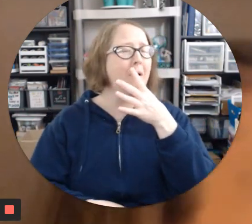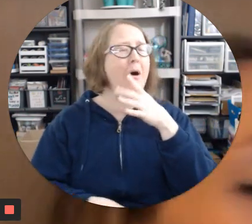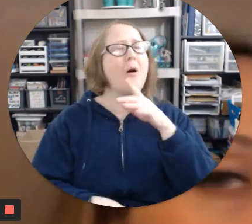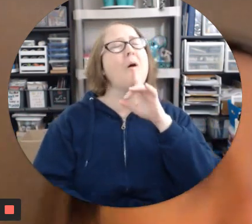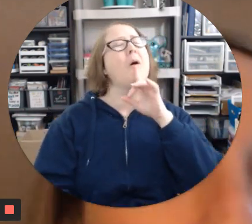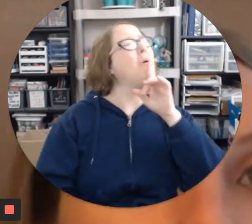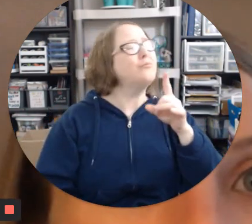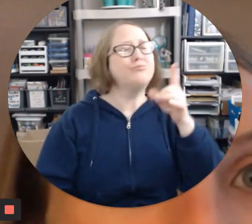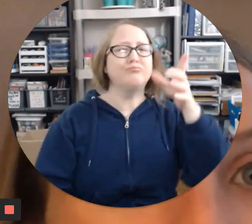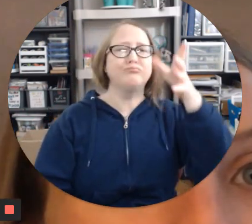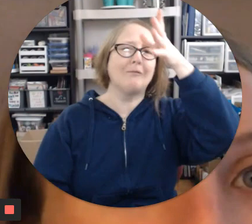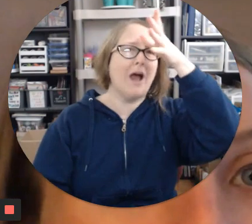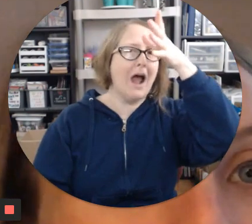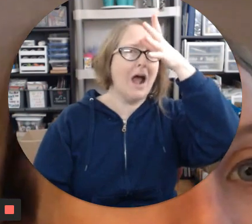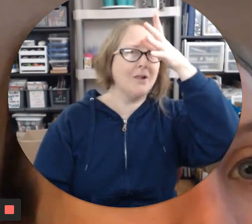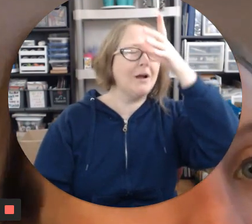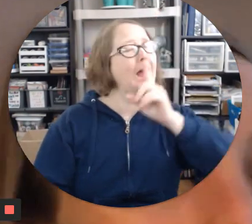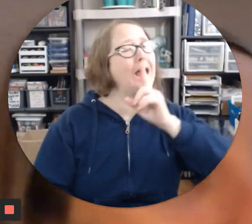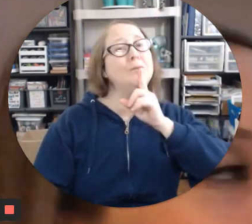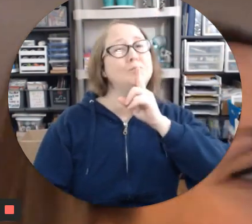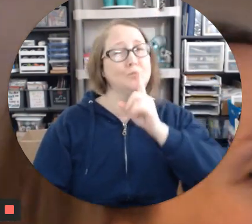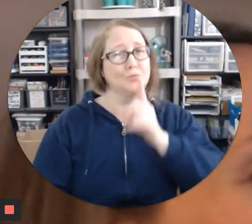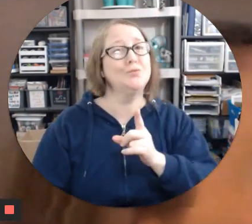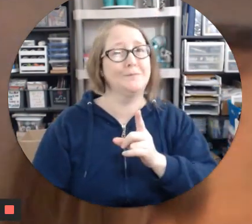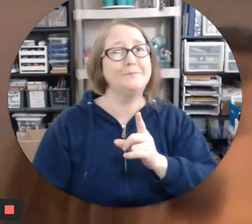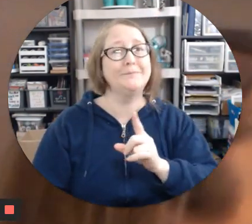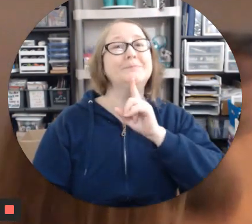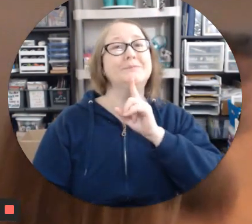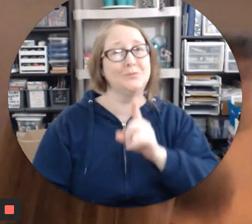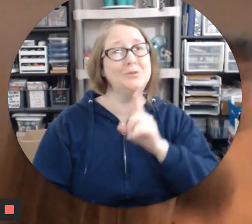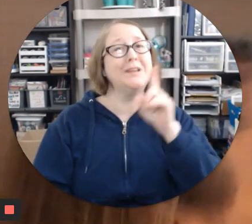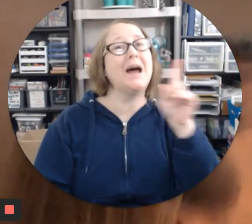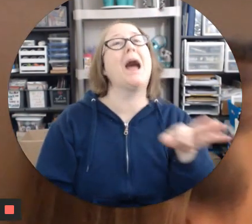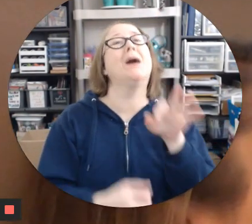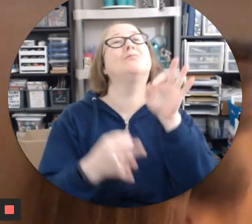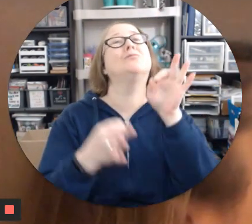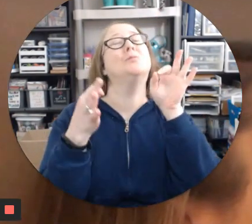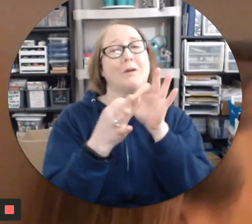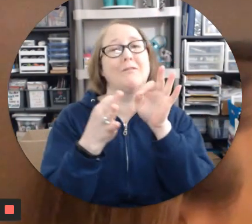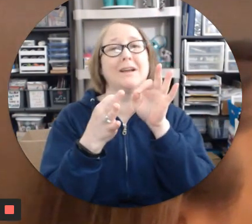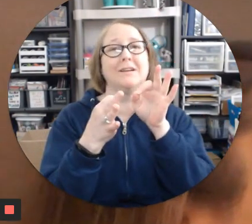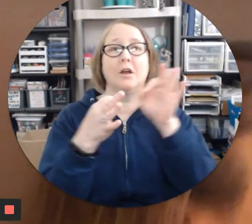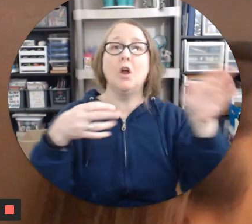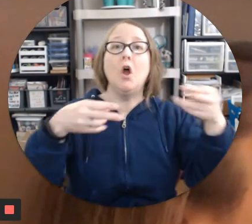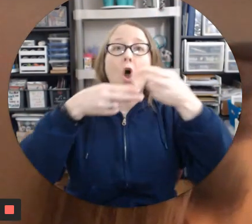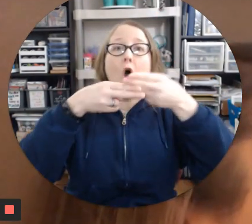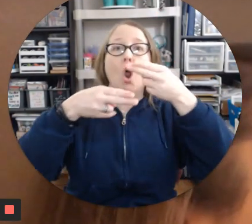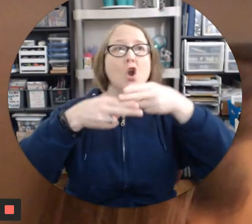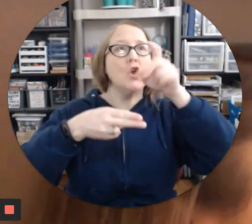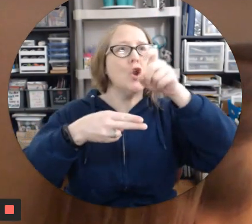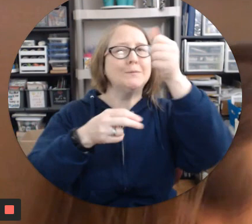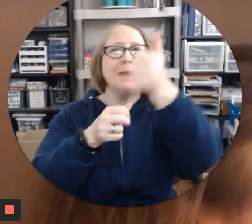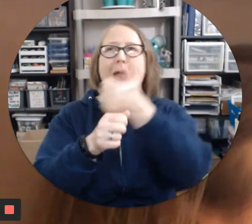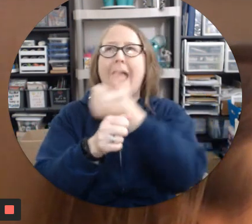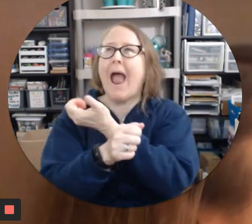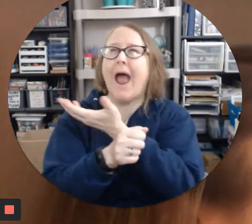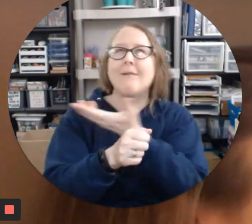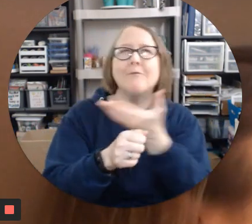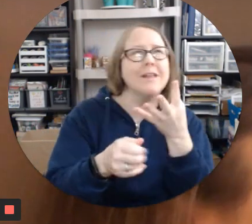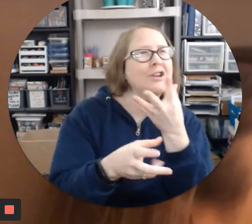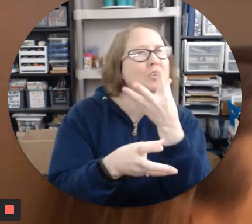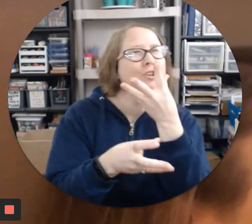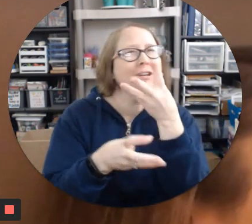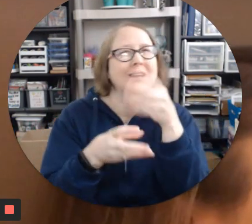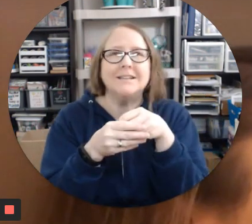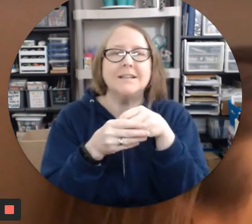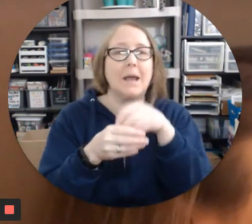was. She was absolutely perfect. Her name must be everything she is, said her mother. Her name